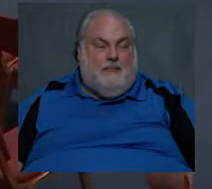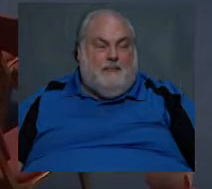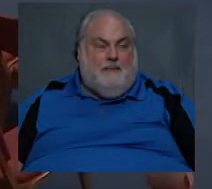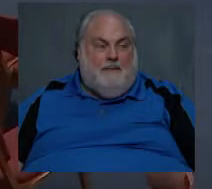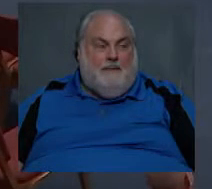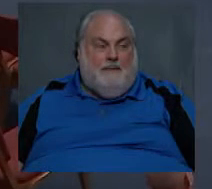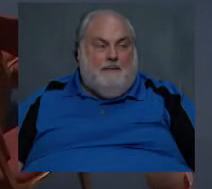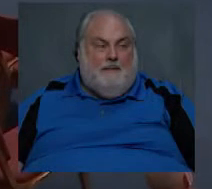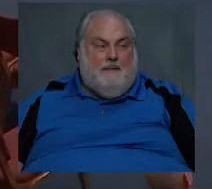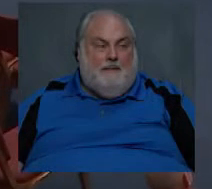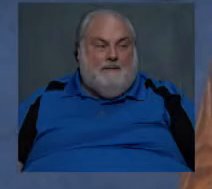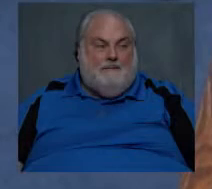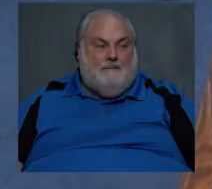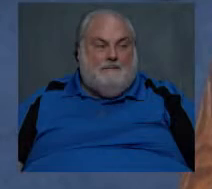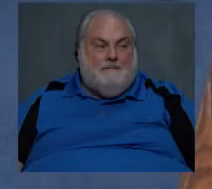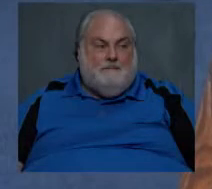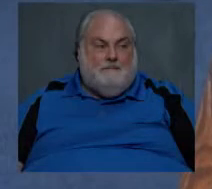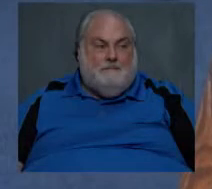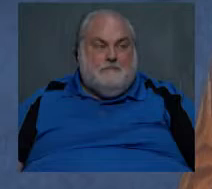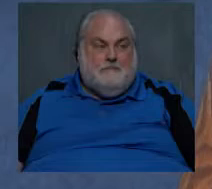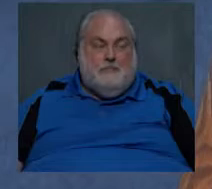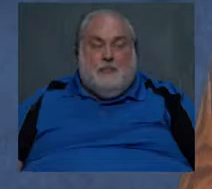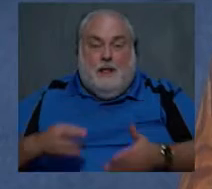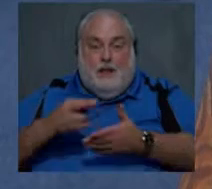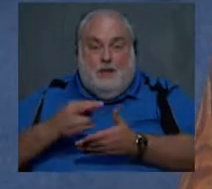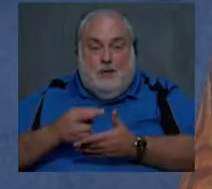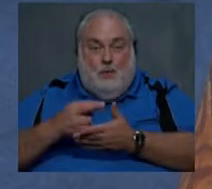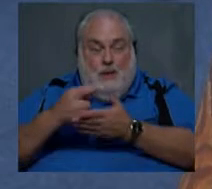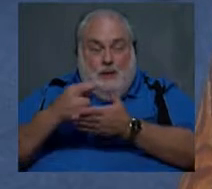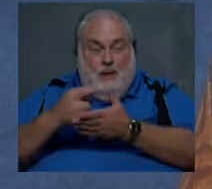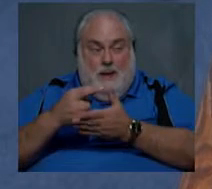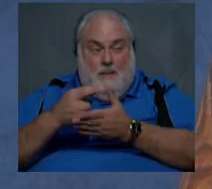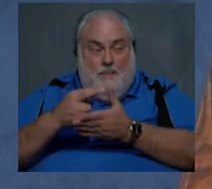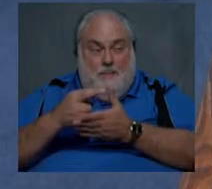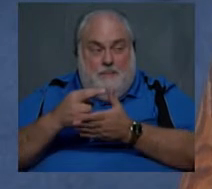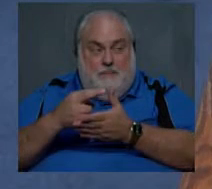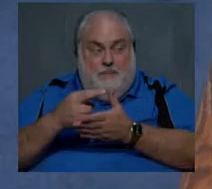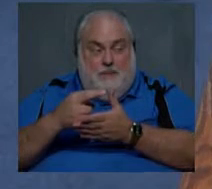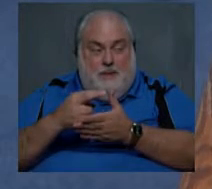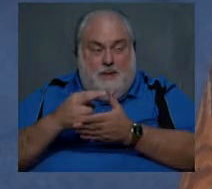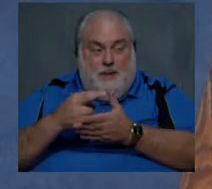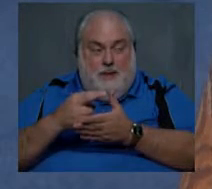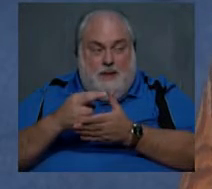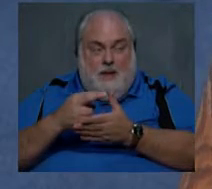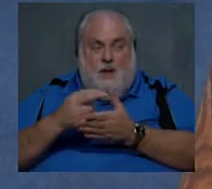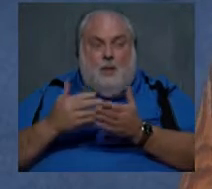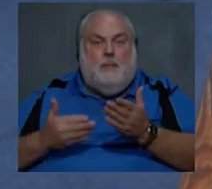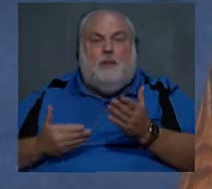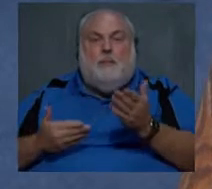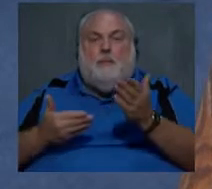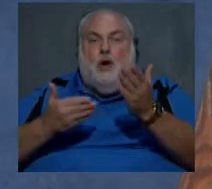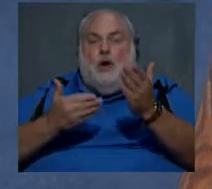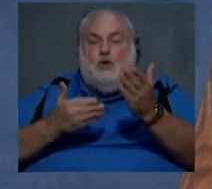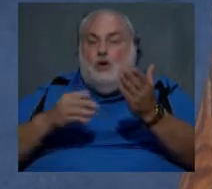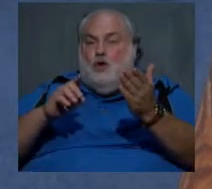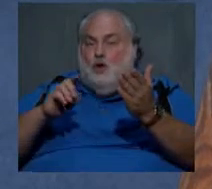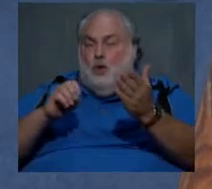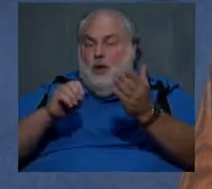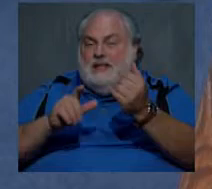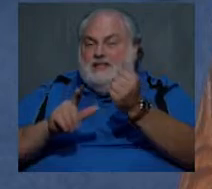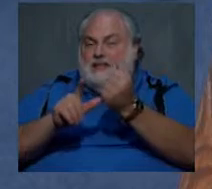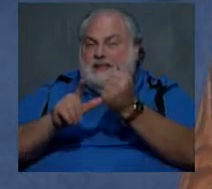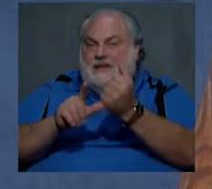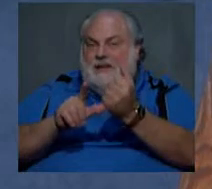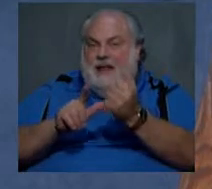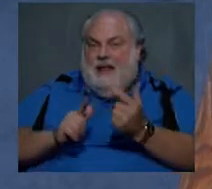Yes. And now, as far as the rehab, I think we just proposed doing an assisted living